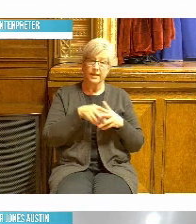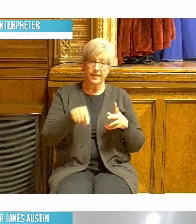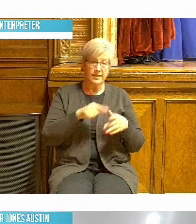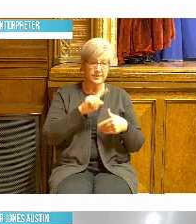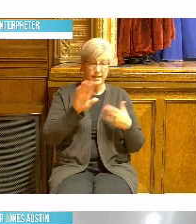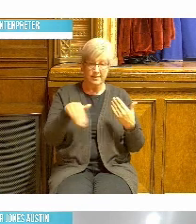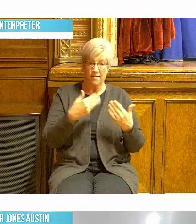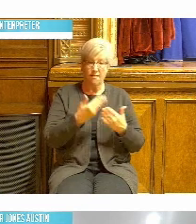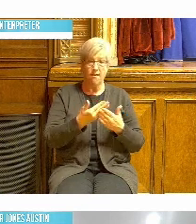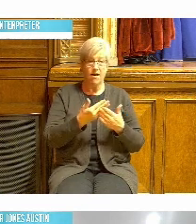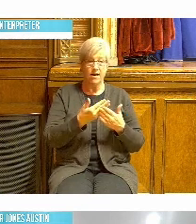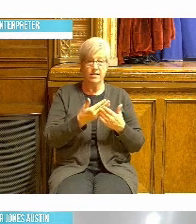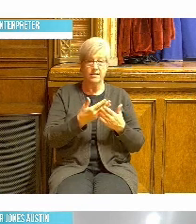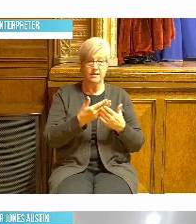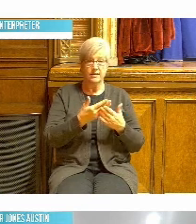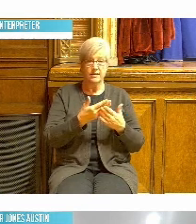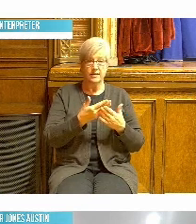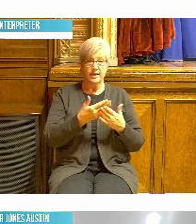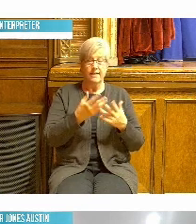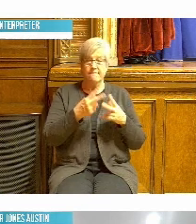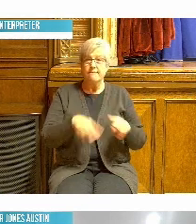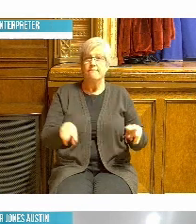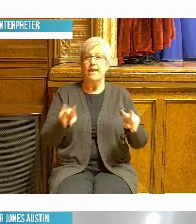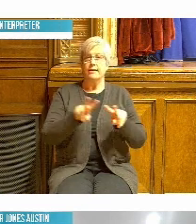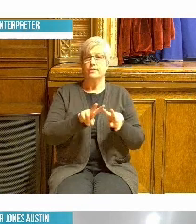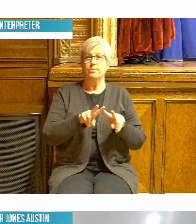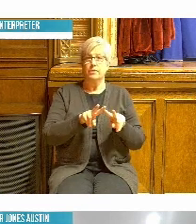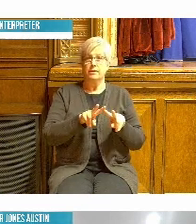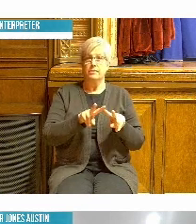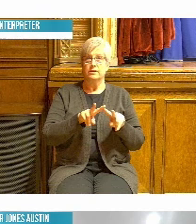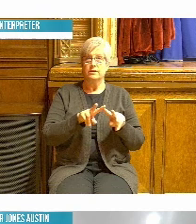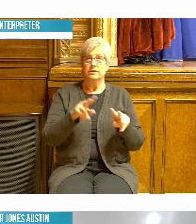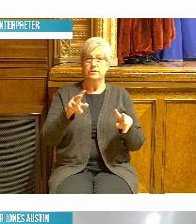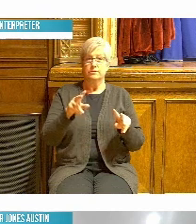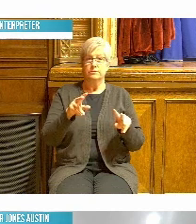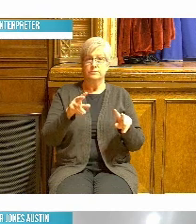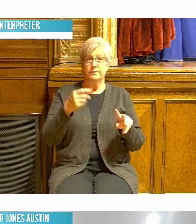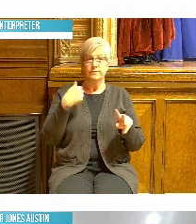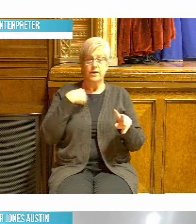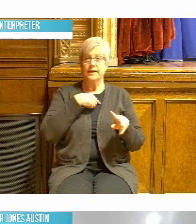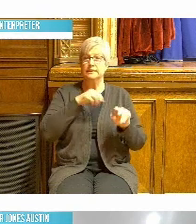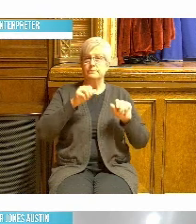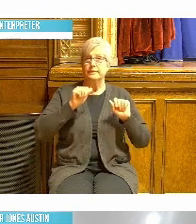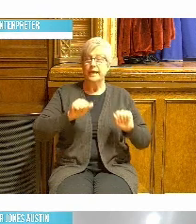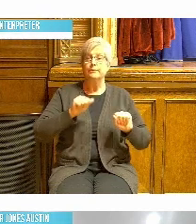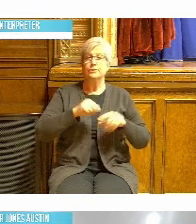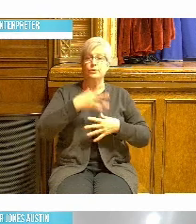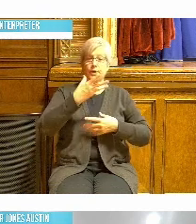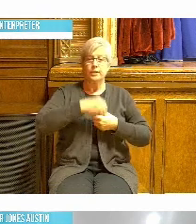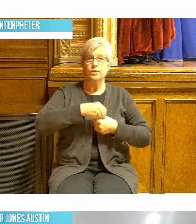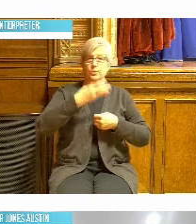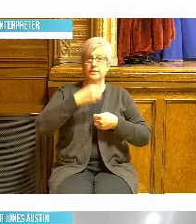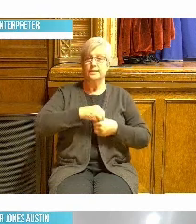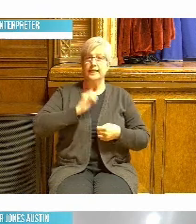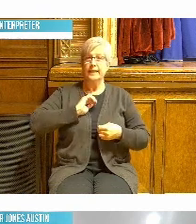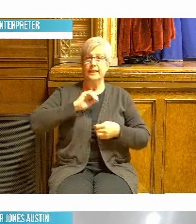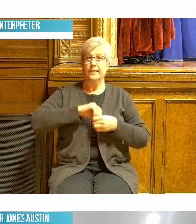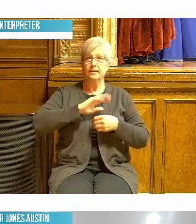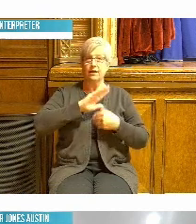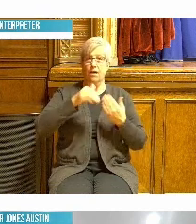all incredibly valuable for us to be able to include in